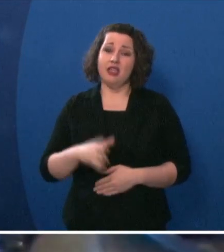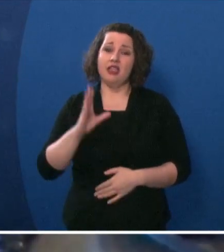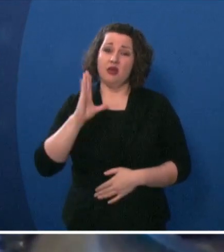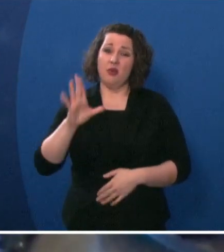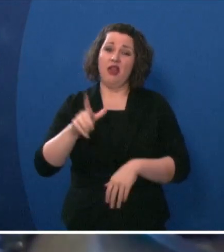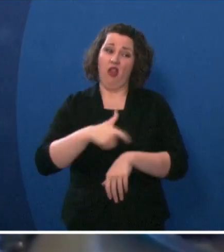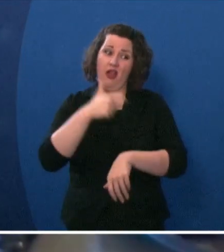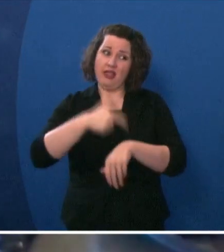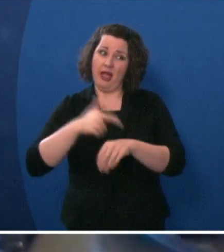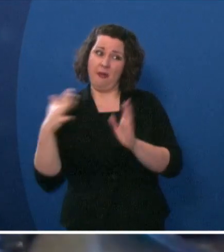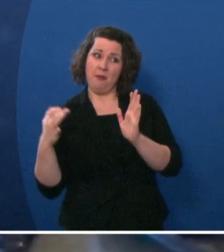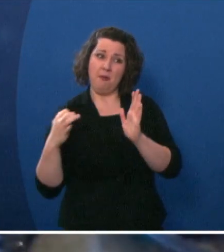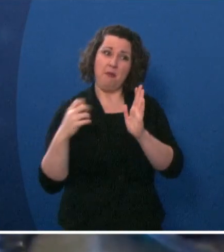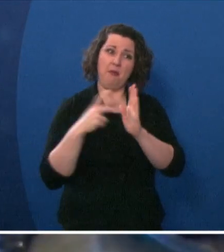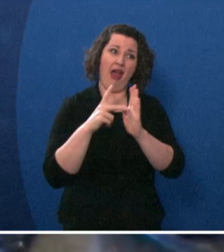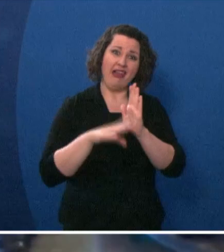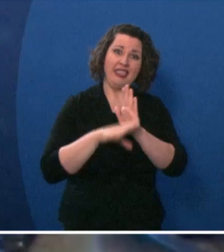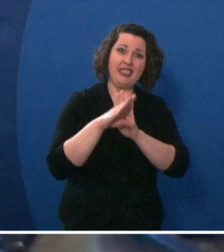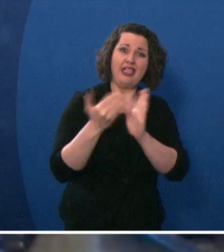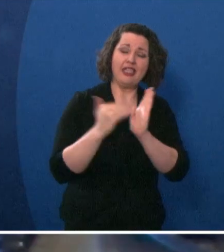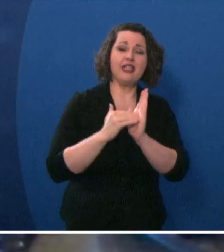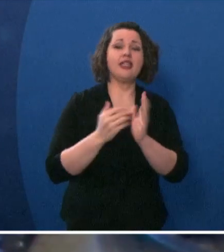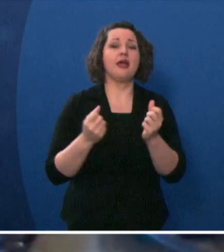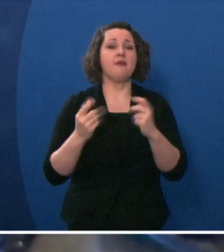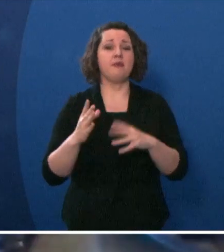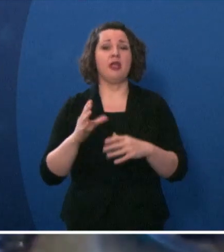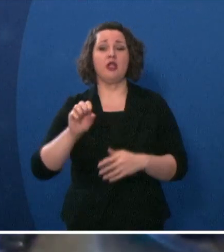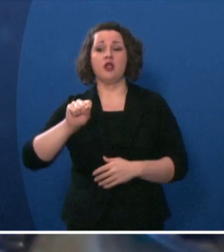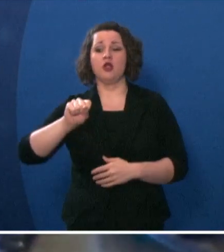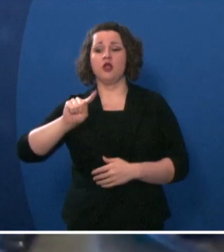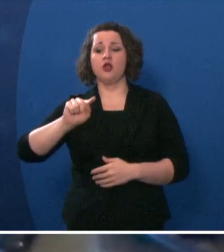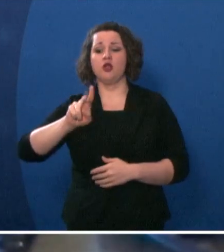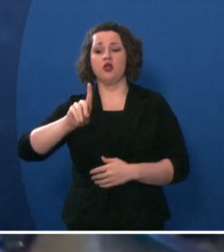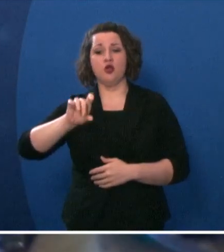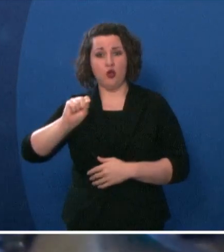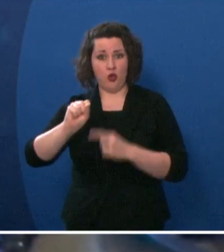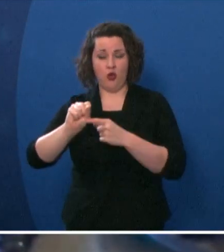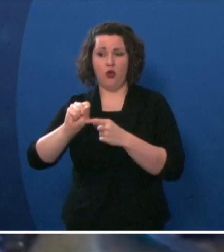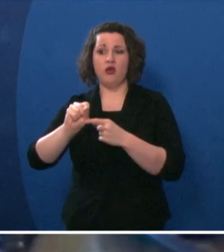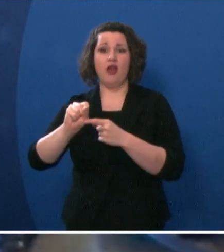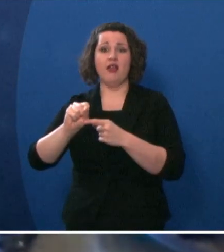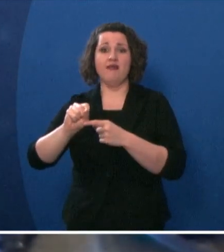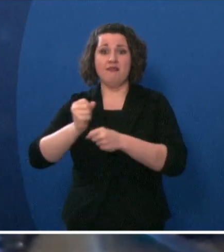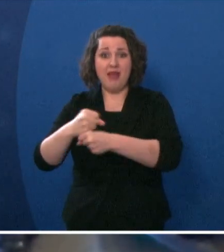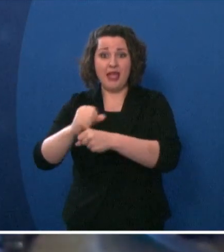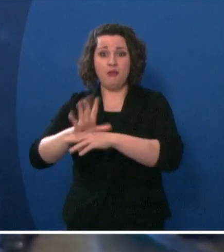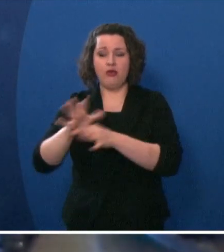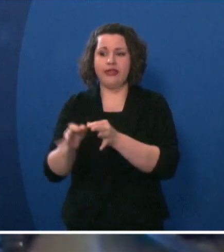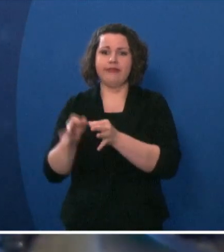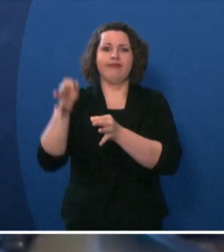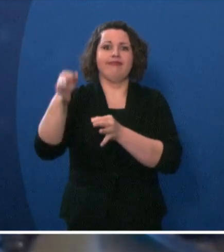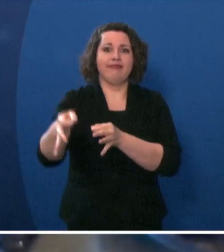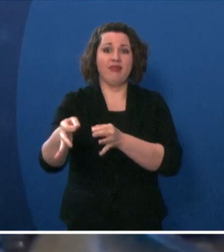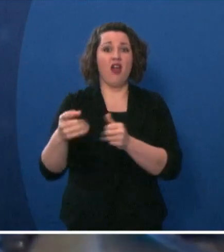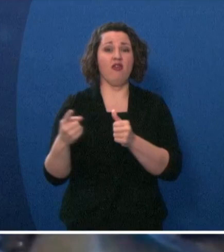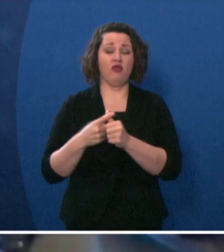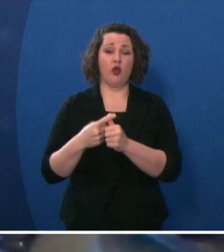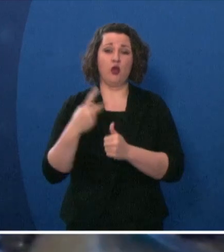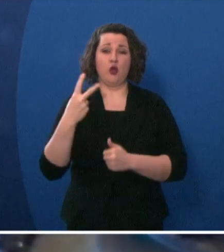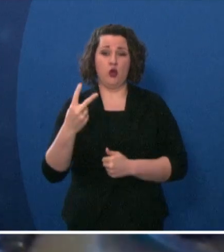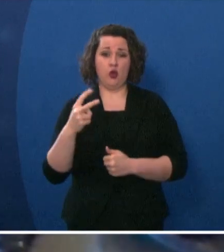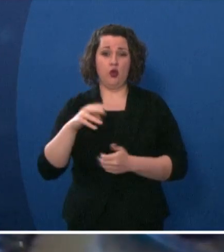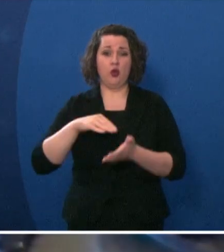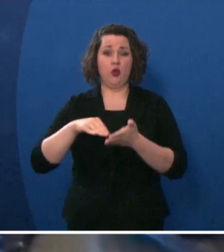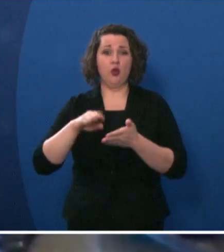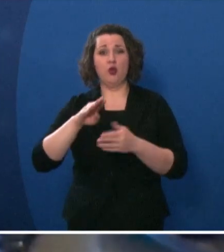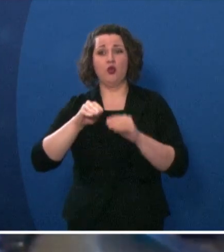our industry. Many studios have moved their Hollywood product out of the early summer. In fact, the first 2 major releases scheduled are Christopher